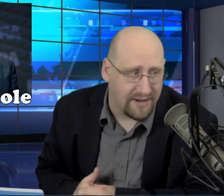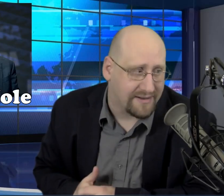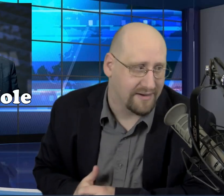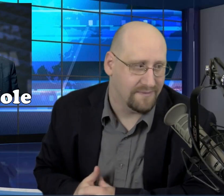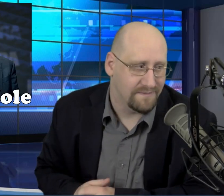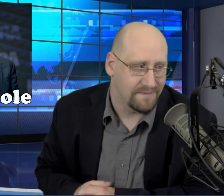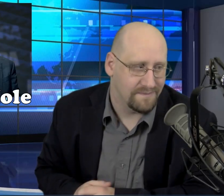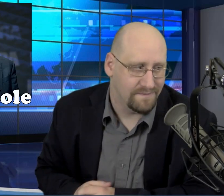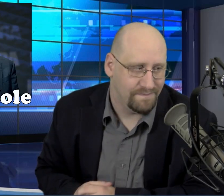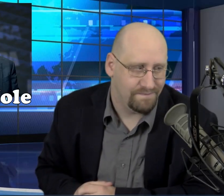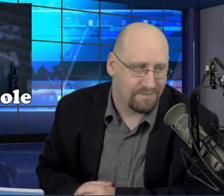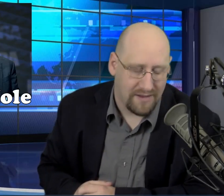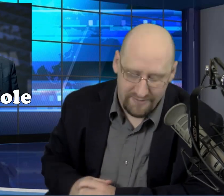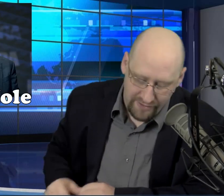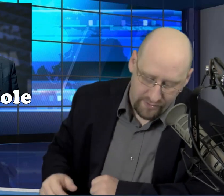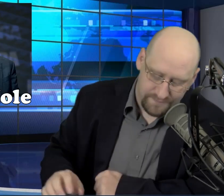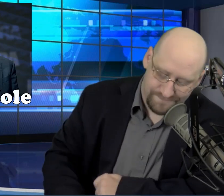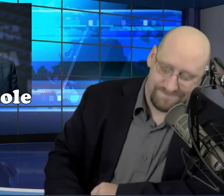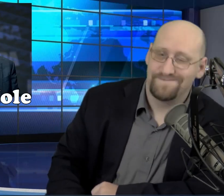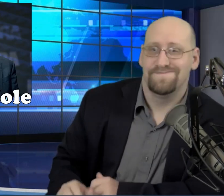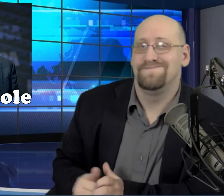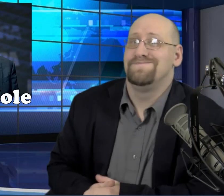Trump get elected. So